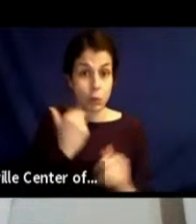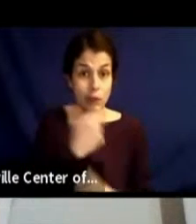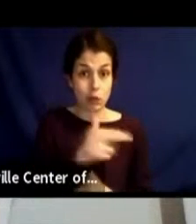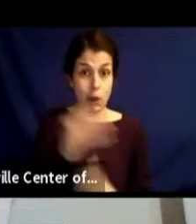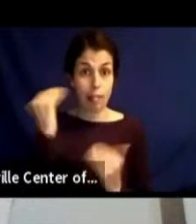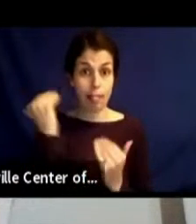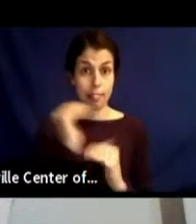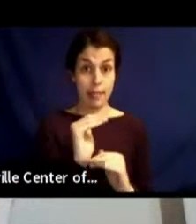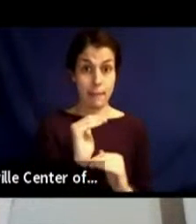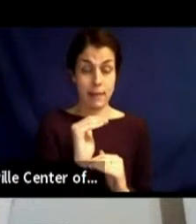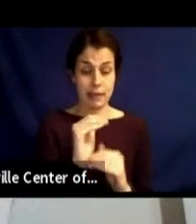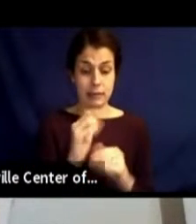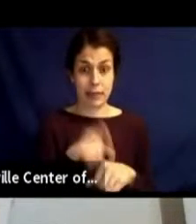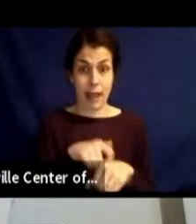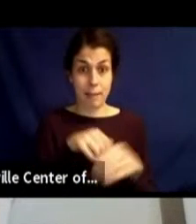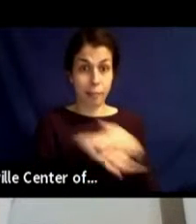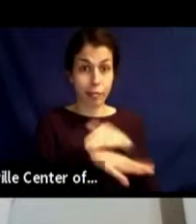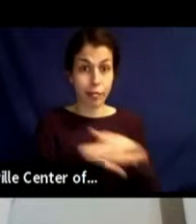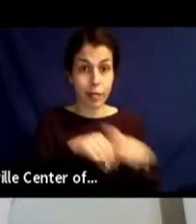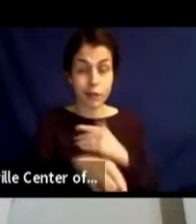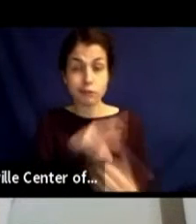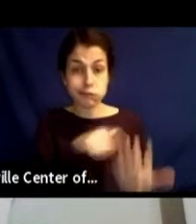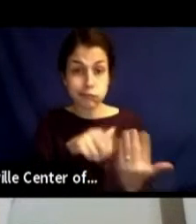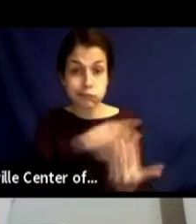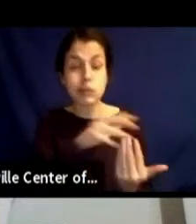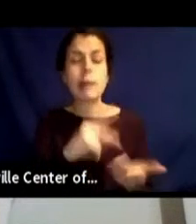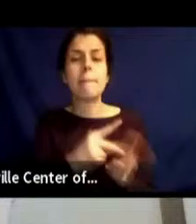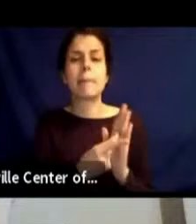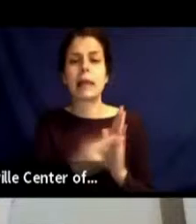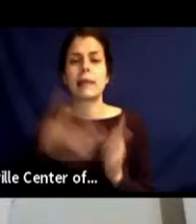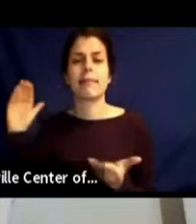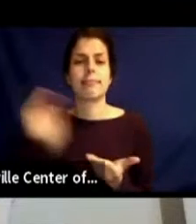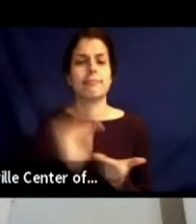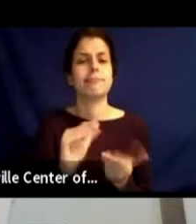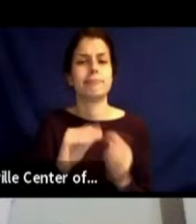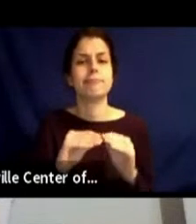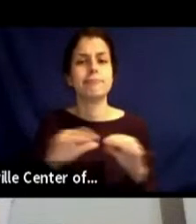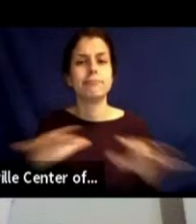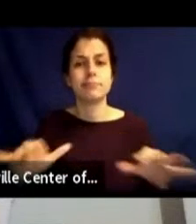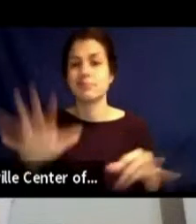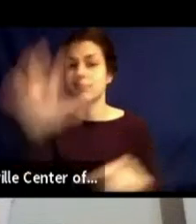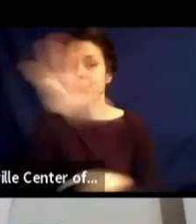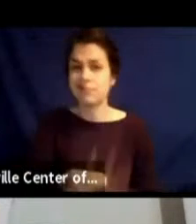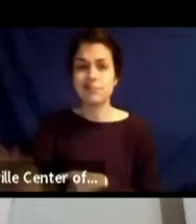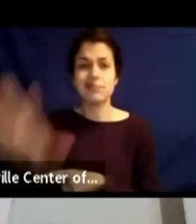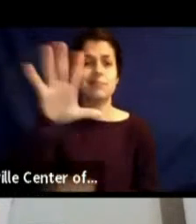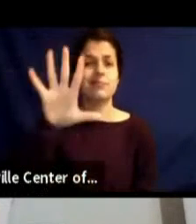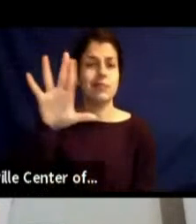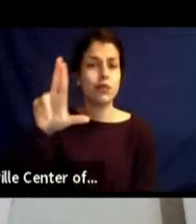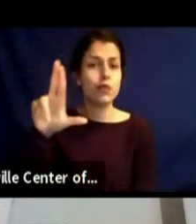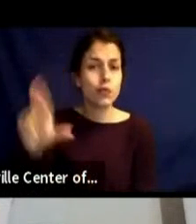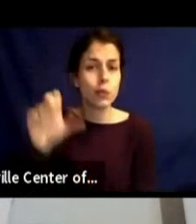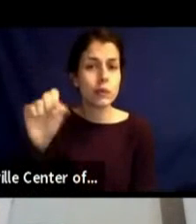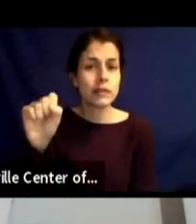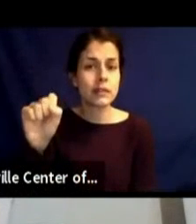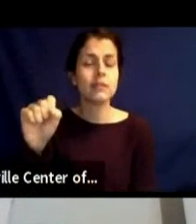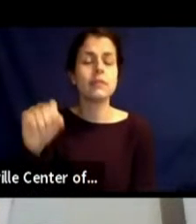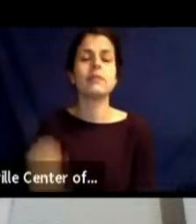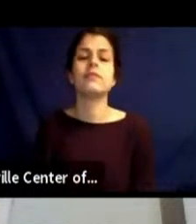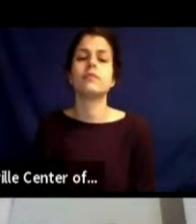to reduce disease. So that's kind of where we're coming from.